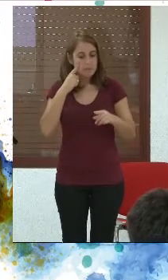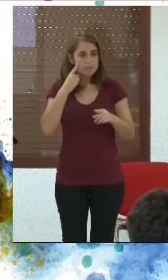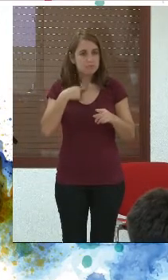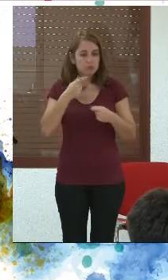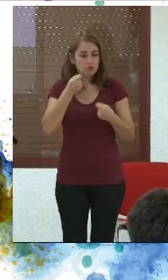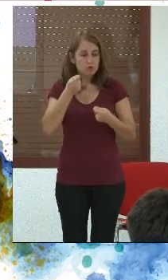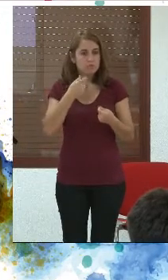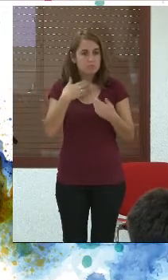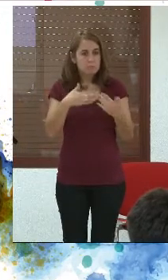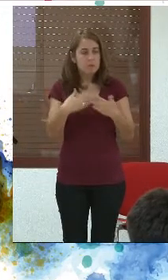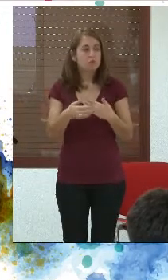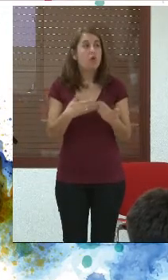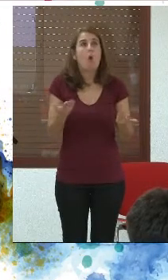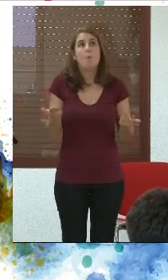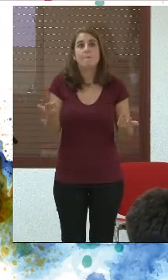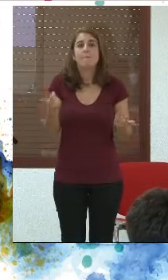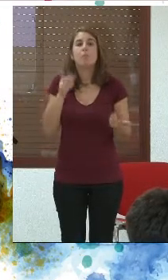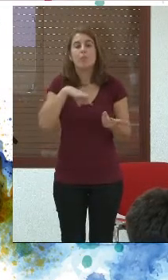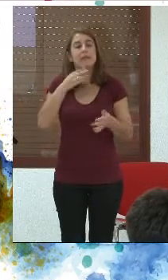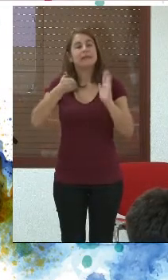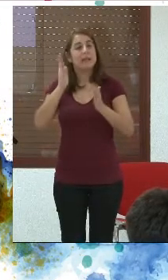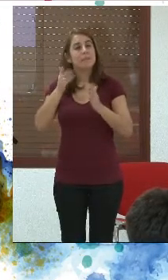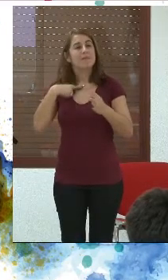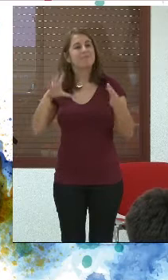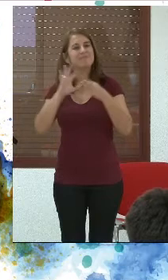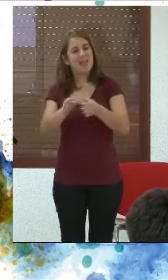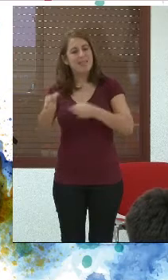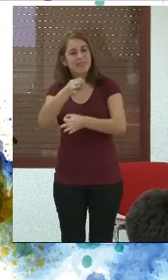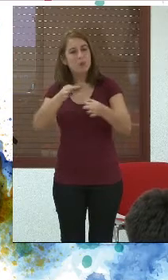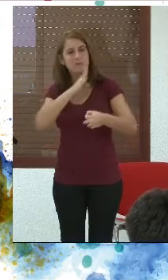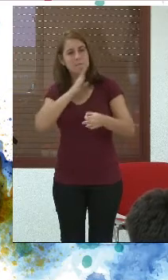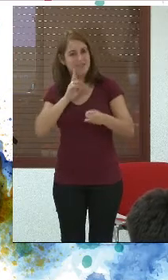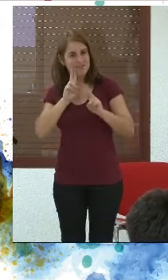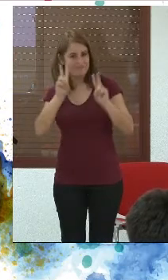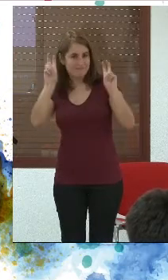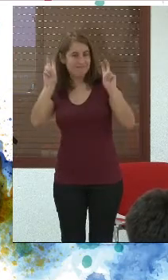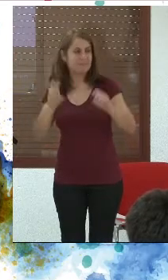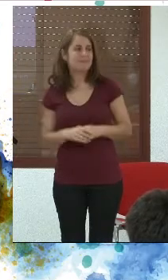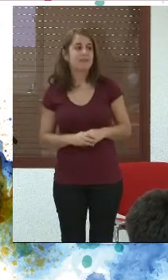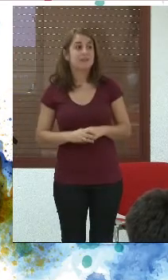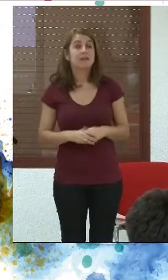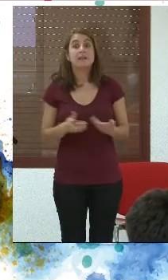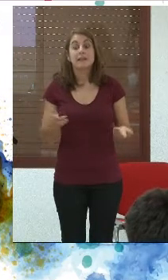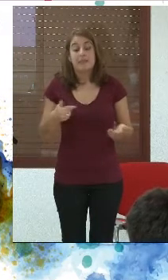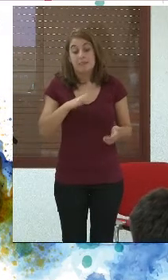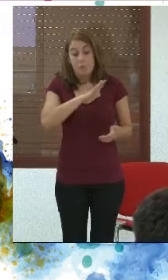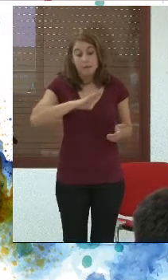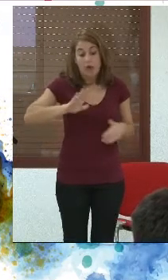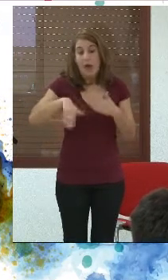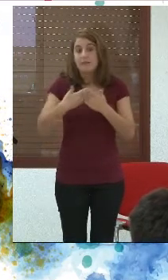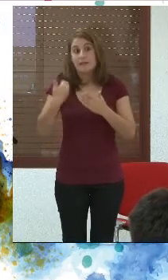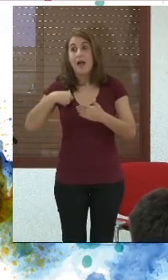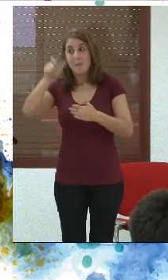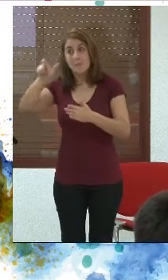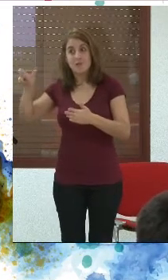animals. Or the therapy based on parent cells, mother cells, which at this time,